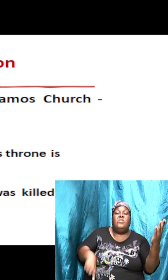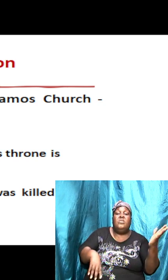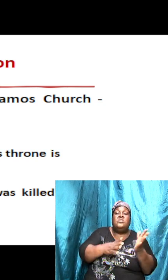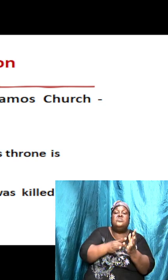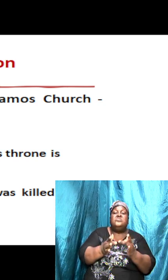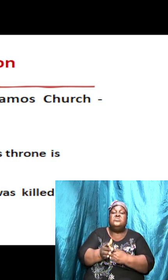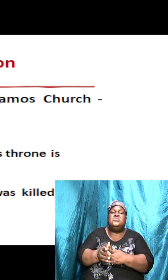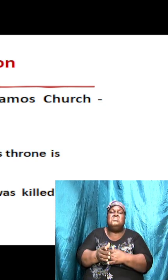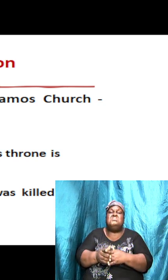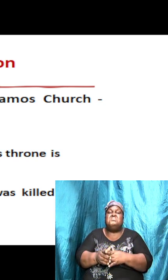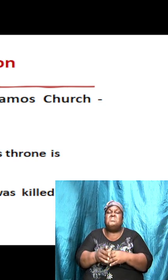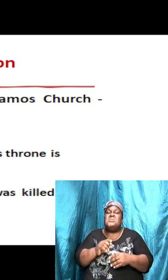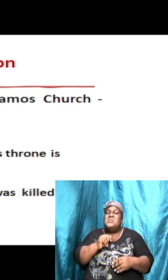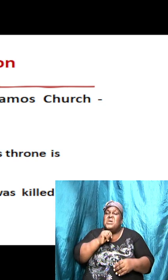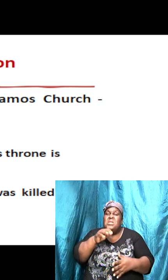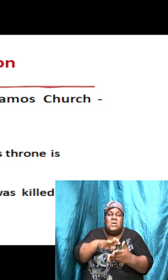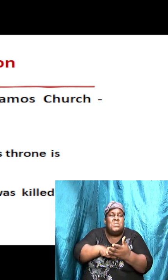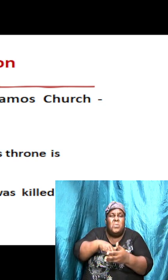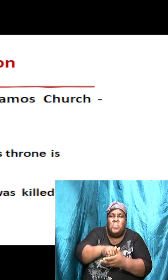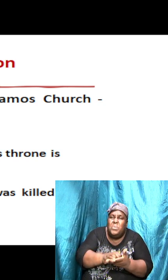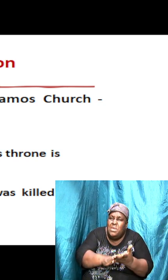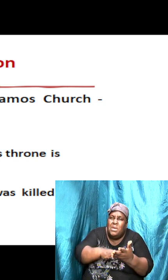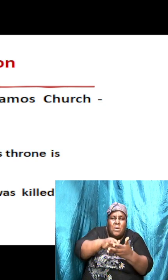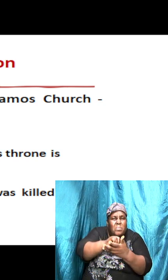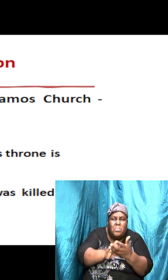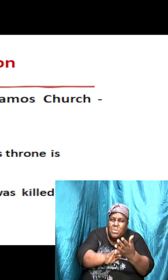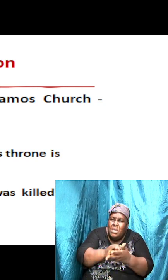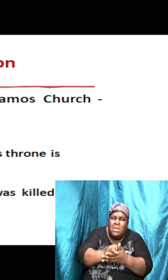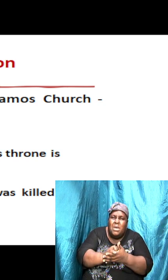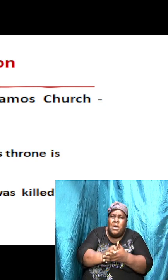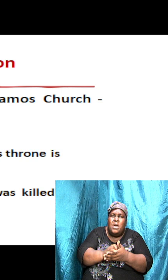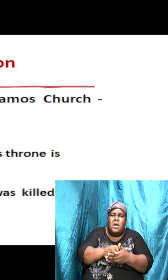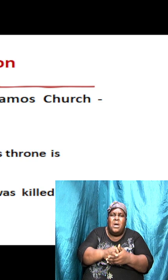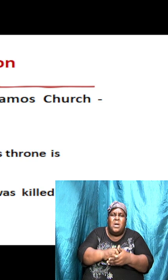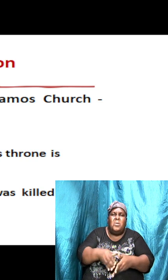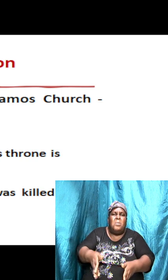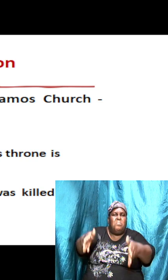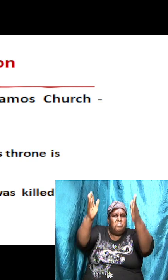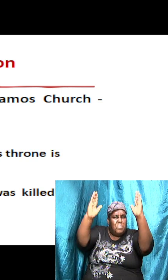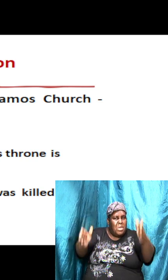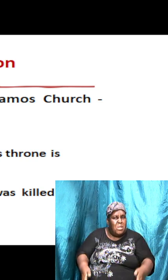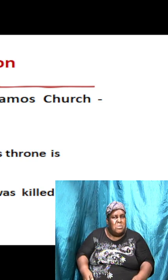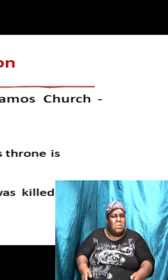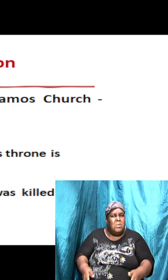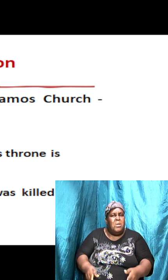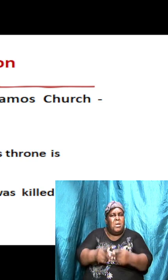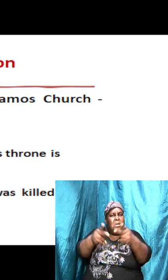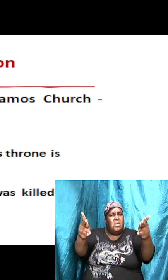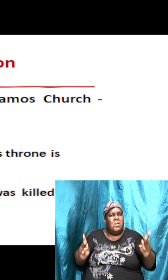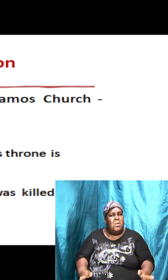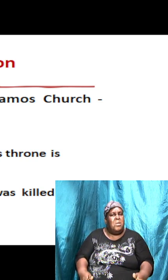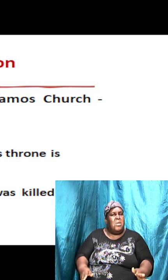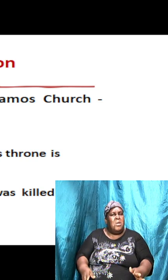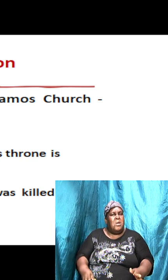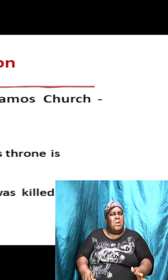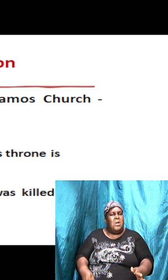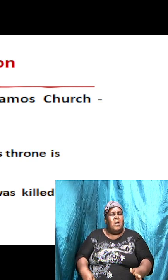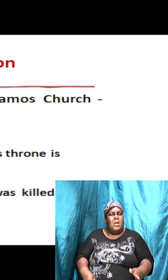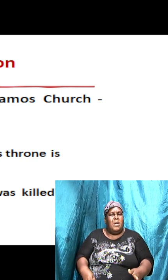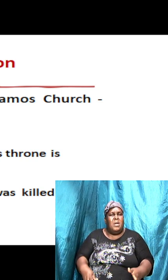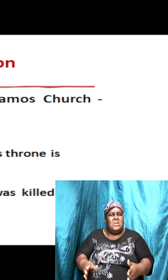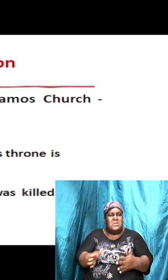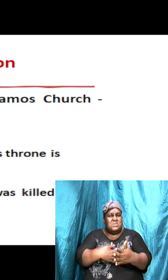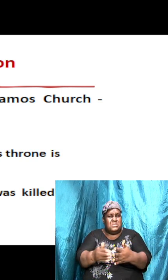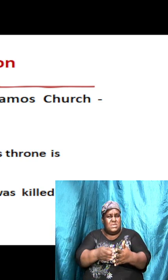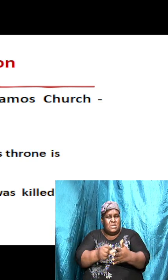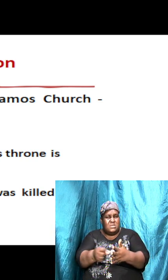a puny. It's not just to go set up a building and set up something there and just put up a pulpit and sing a song or two. This is